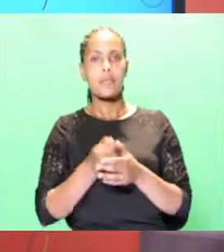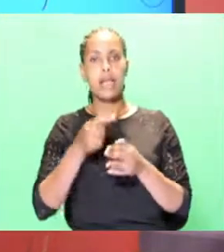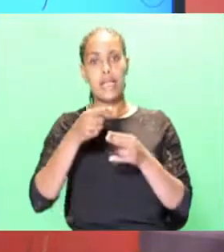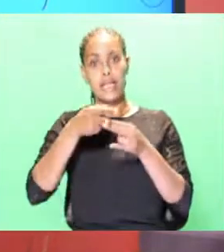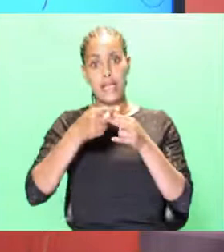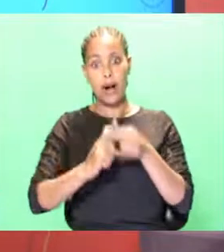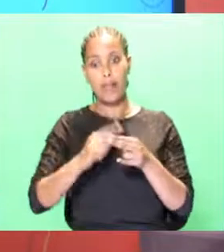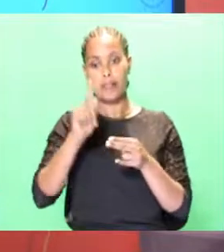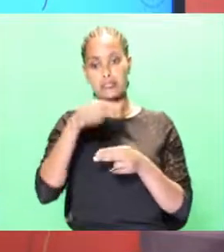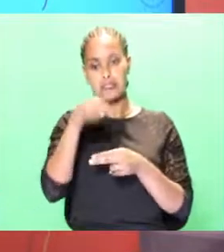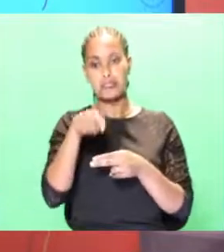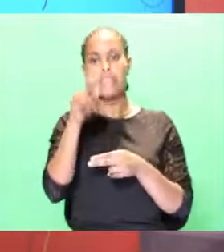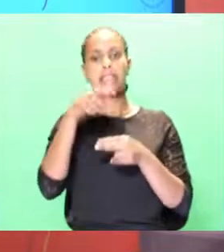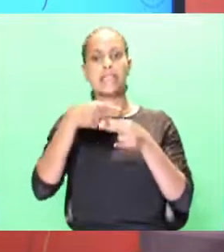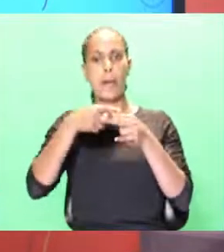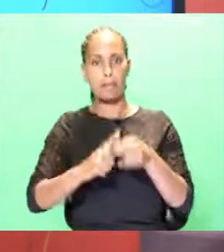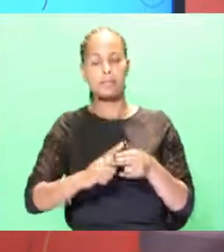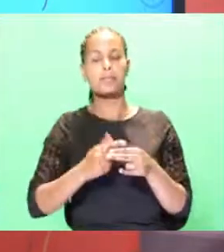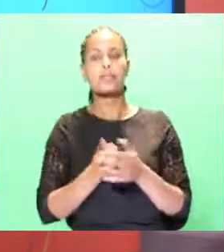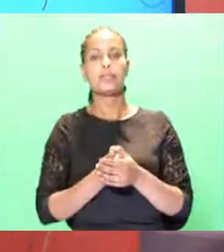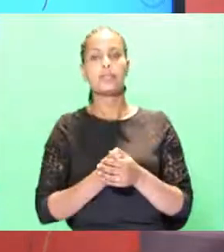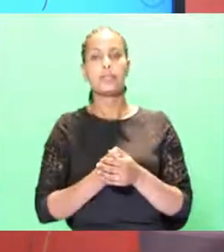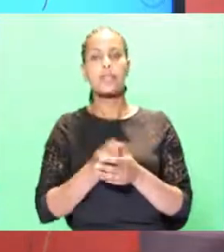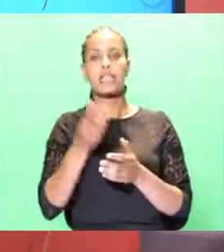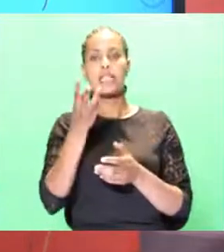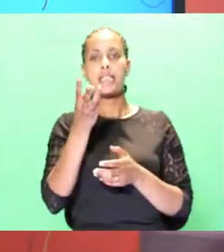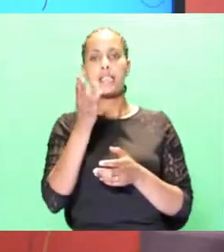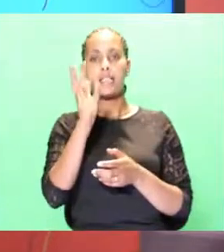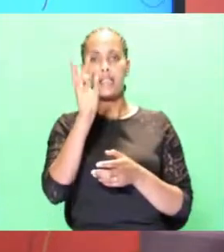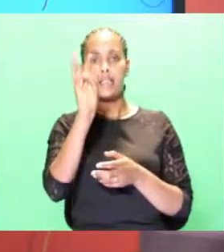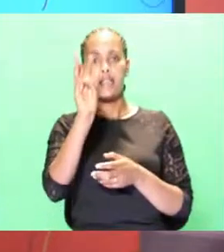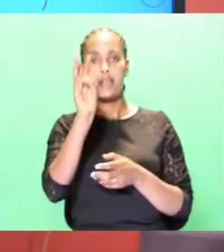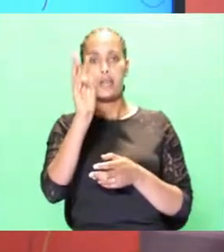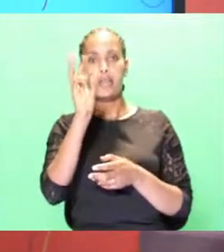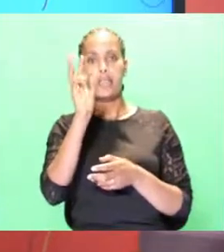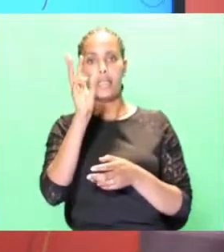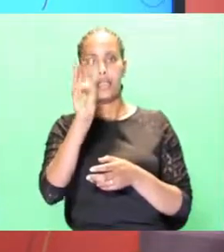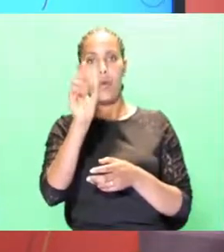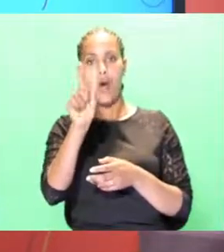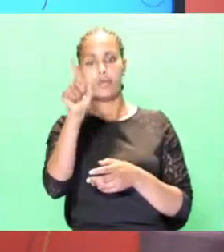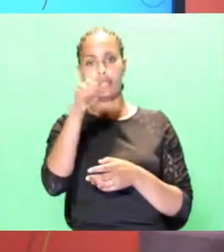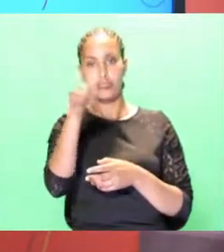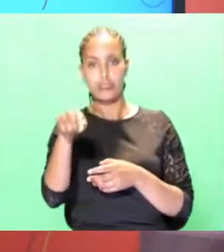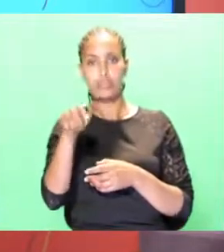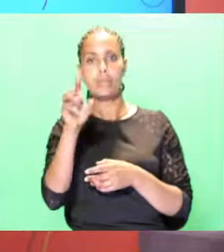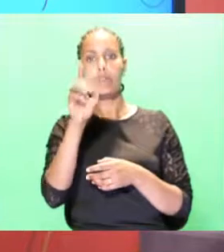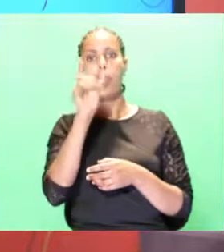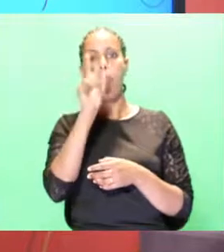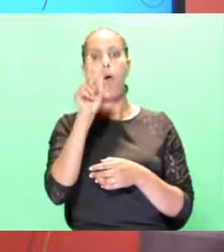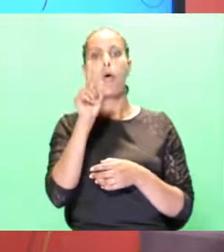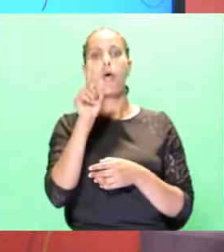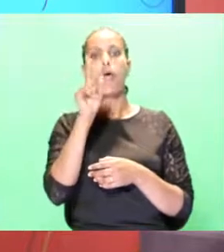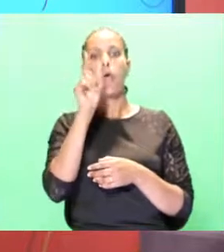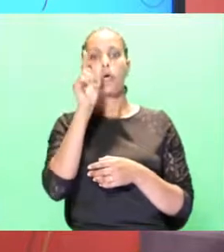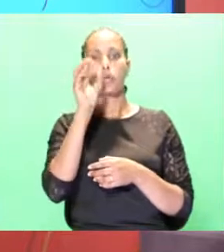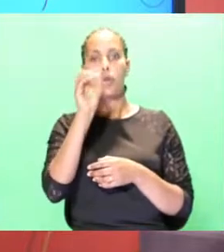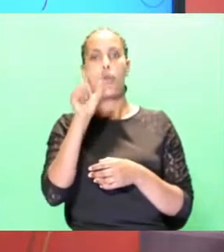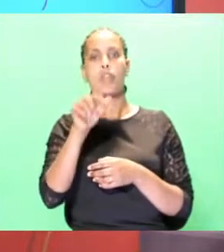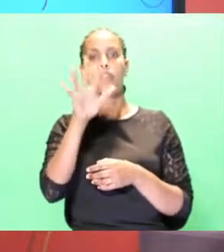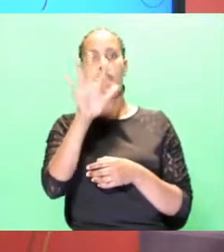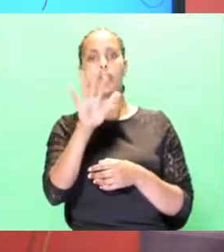Gram will be cancelled by gram. By 61, this is 1 over